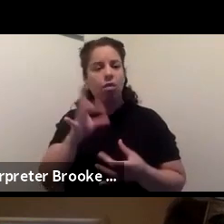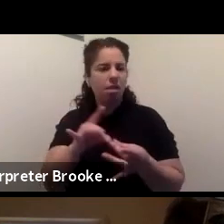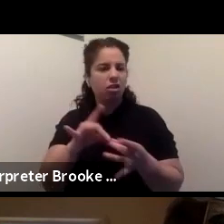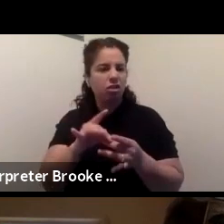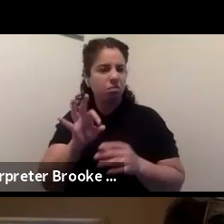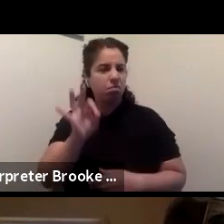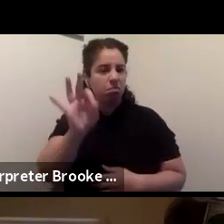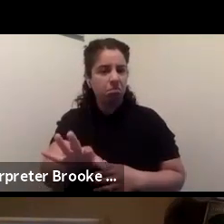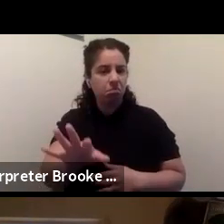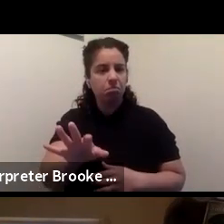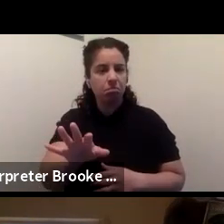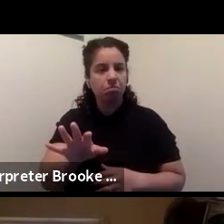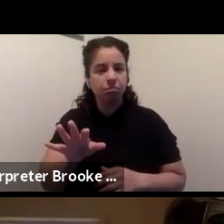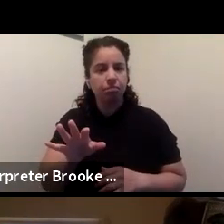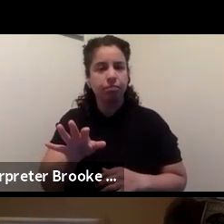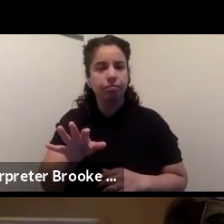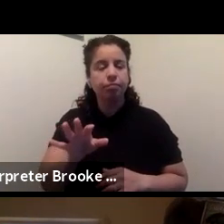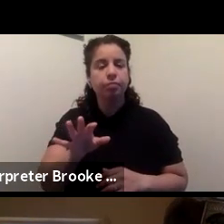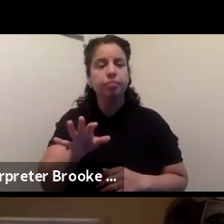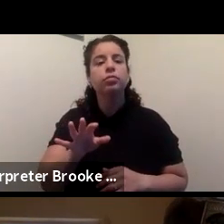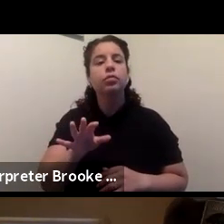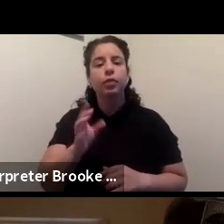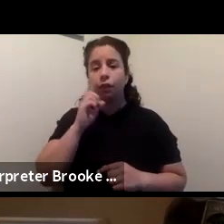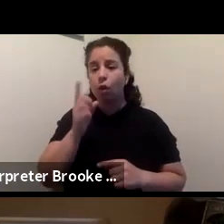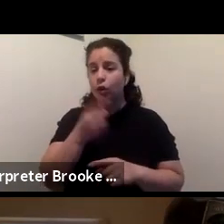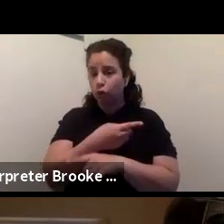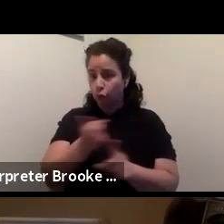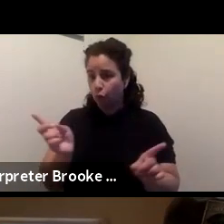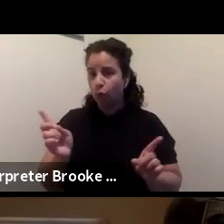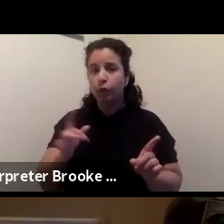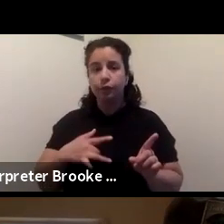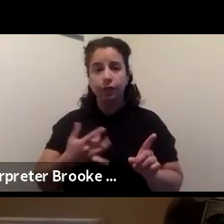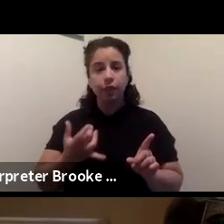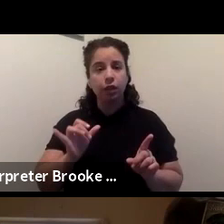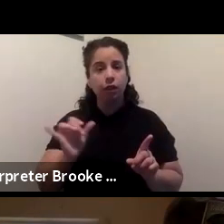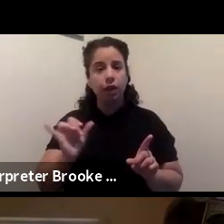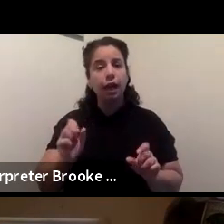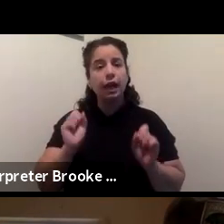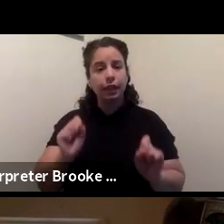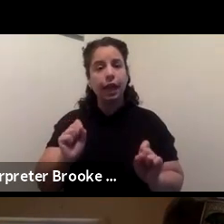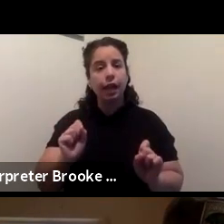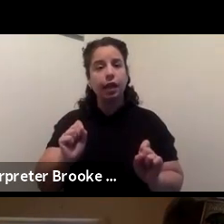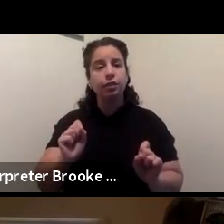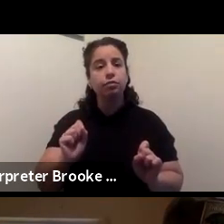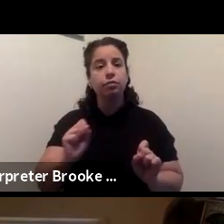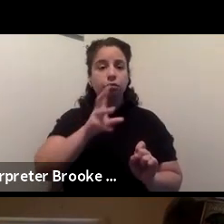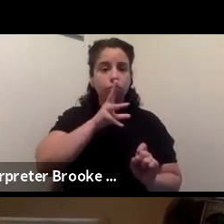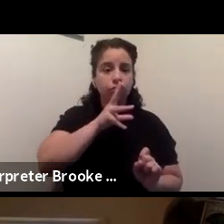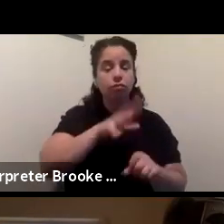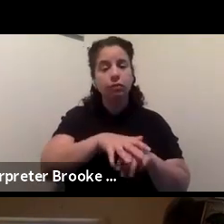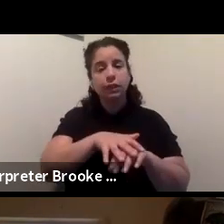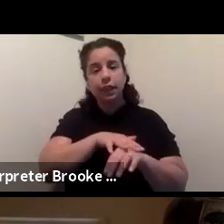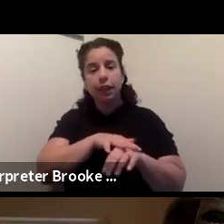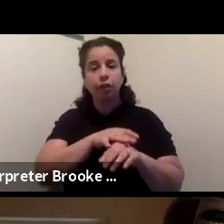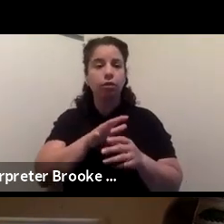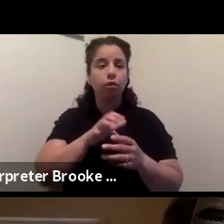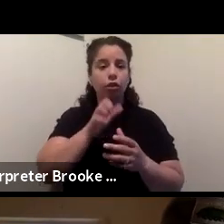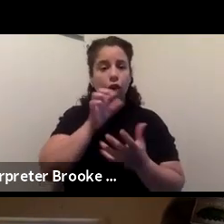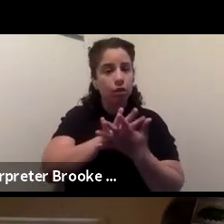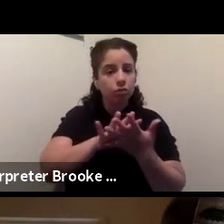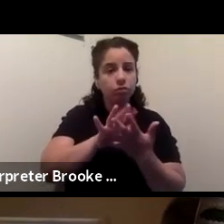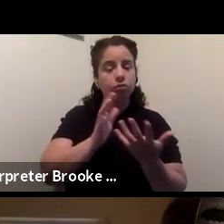because in this circle, I feel like it's understood, but it's not